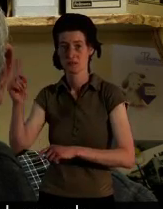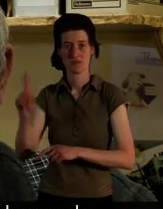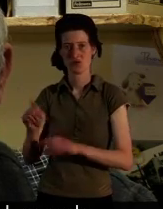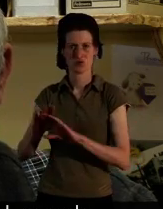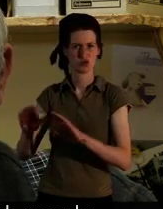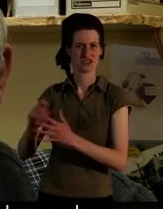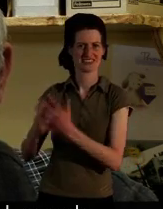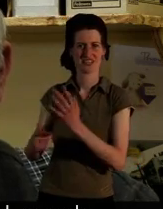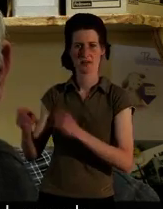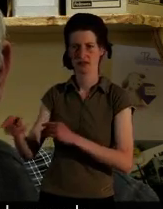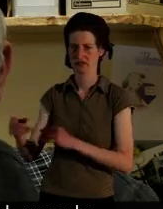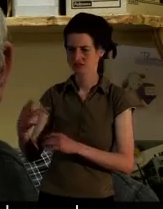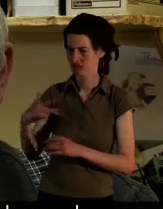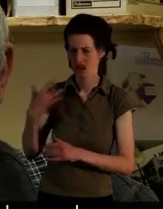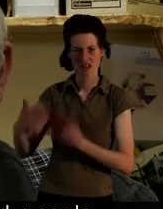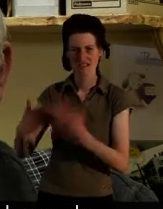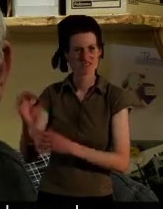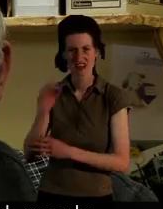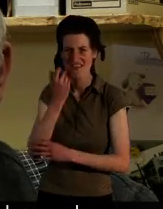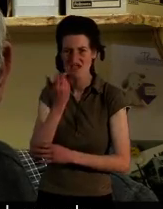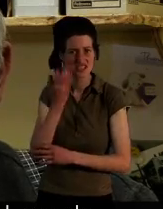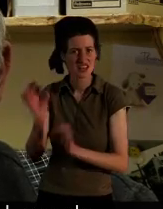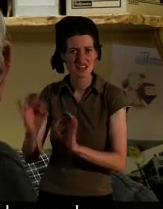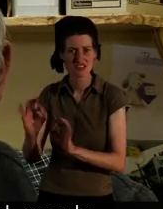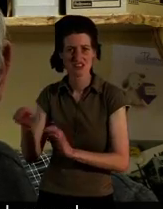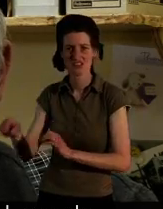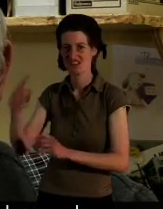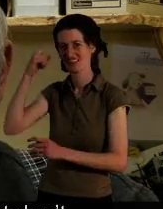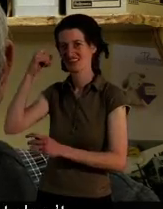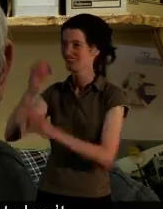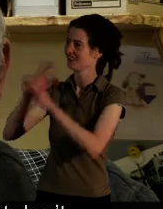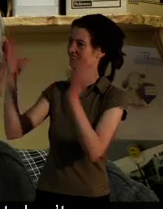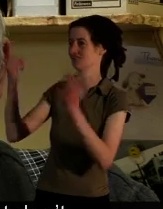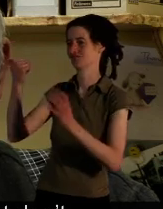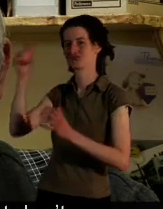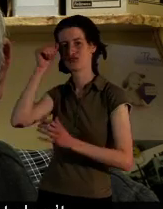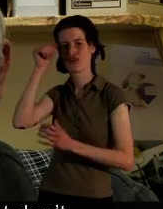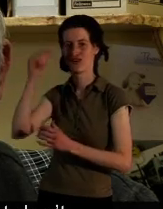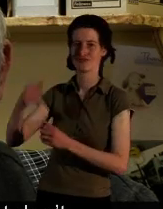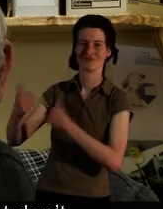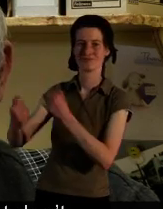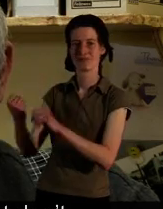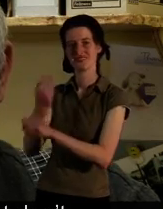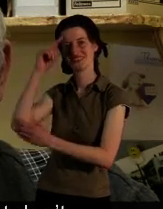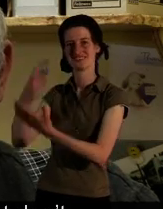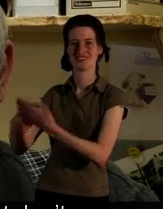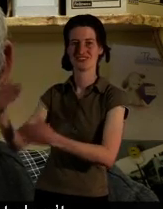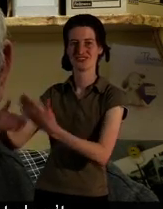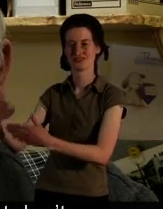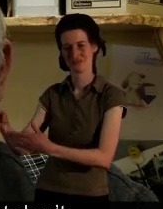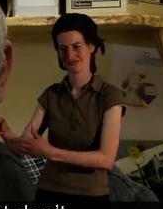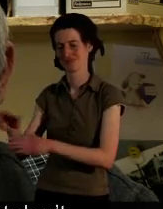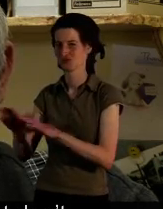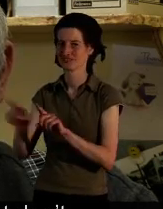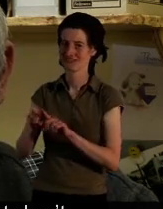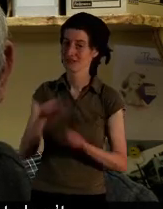always got on the other hand people who think they know best for disabled people, and they are non-disabled people that don't live the